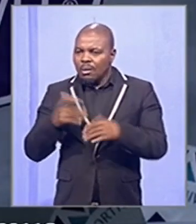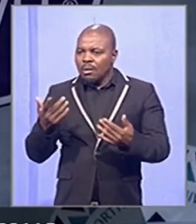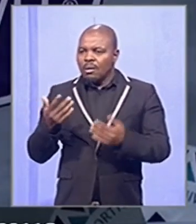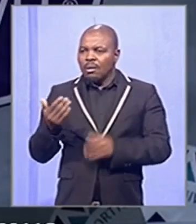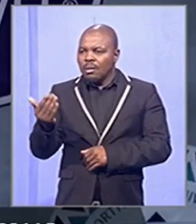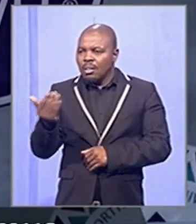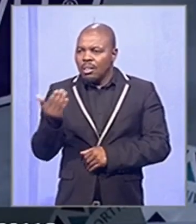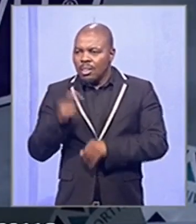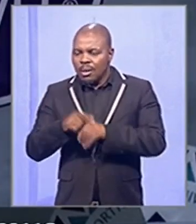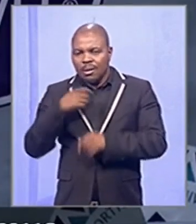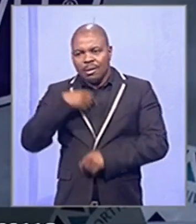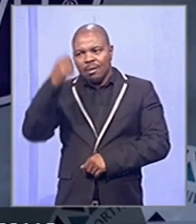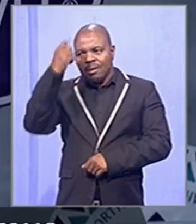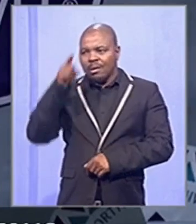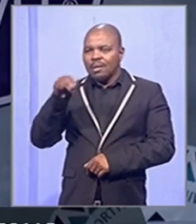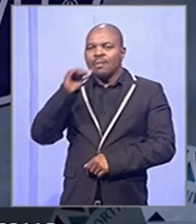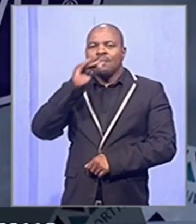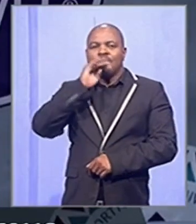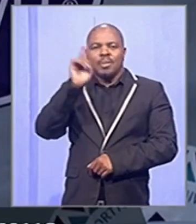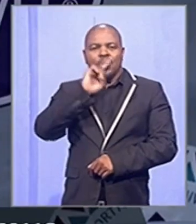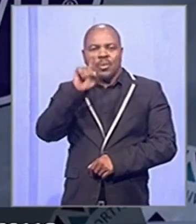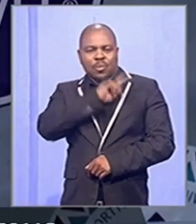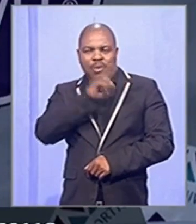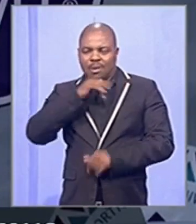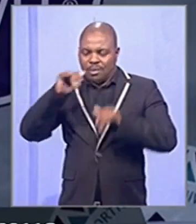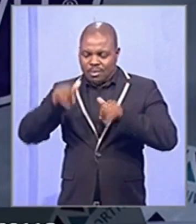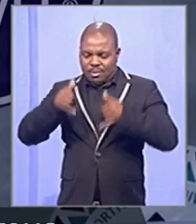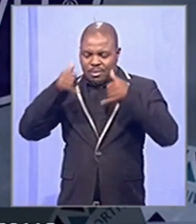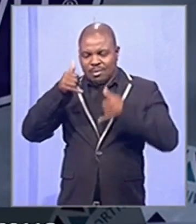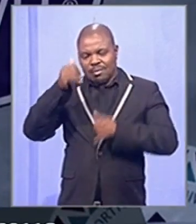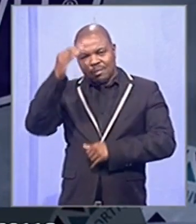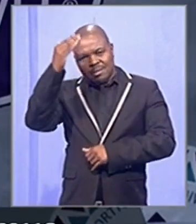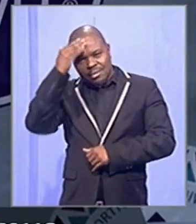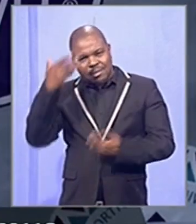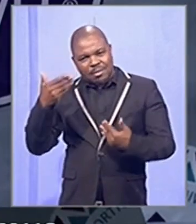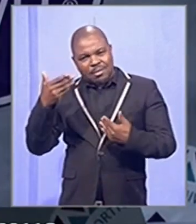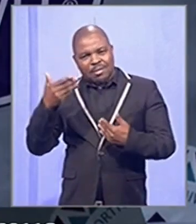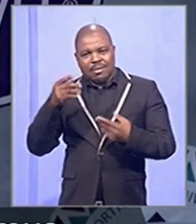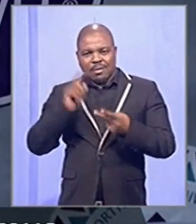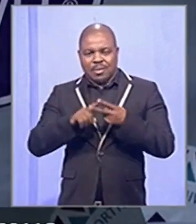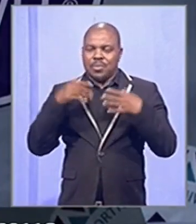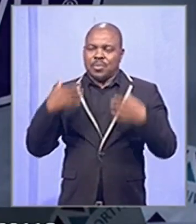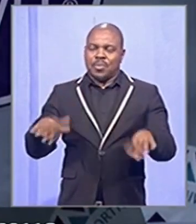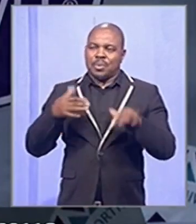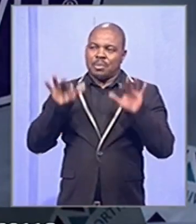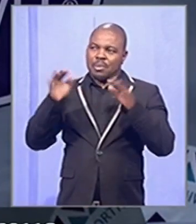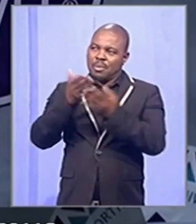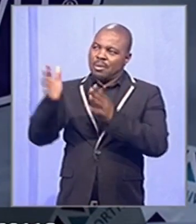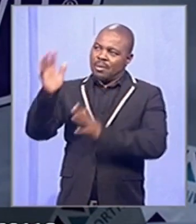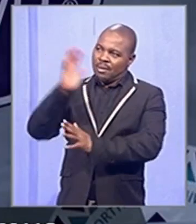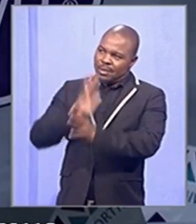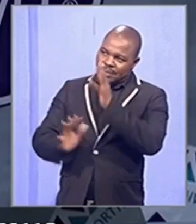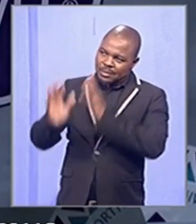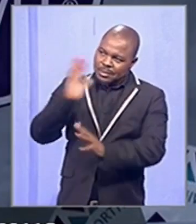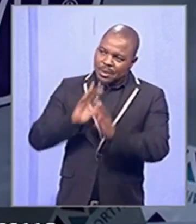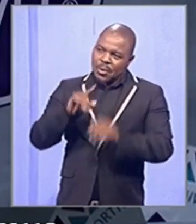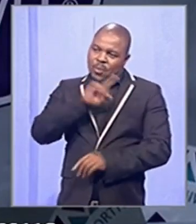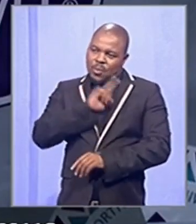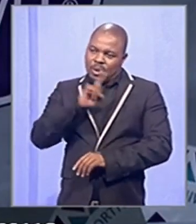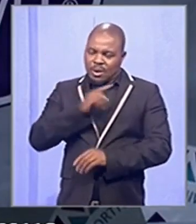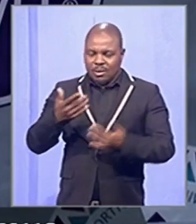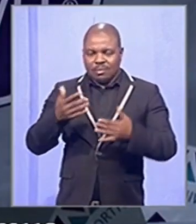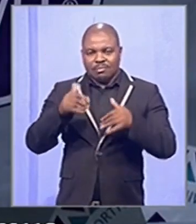Springboks Siya Kolisi. A re phenyo eo ke histori e tlotlomatsang loeto la tiro ya gagwe. People told me about this, I thought it was a bit of a joke and they